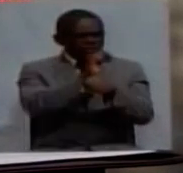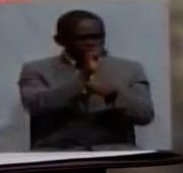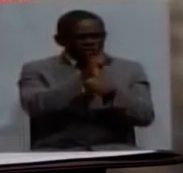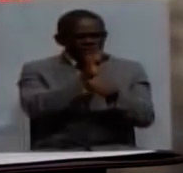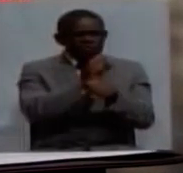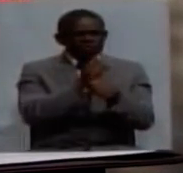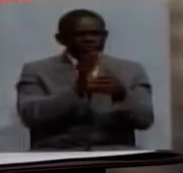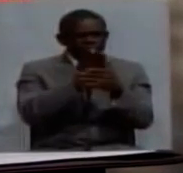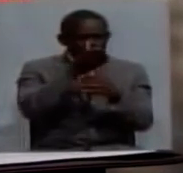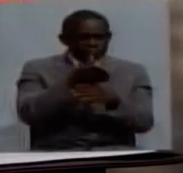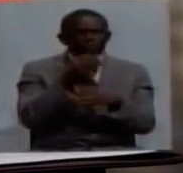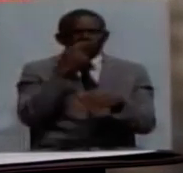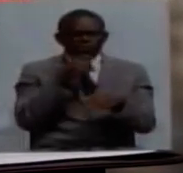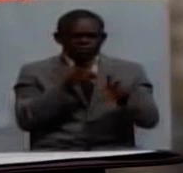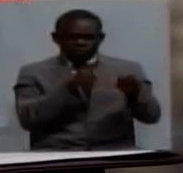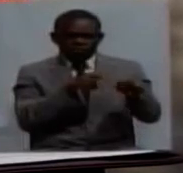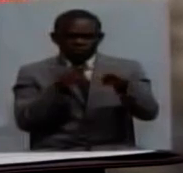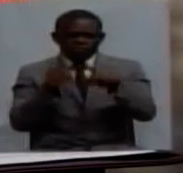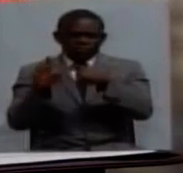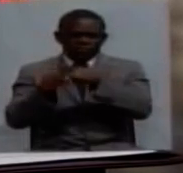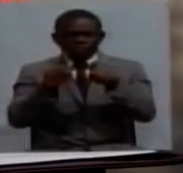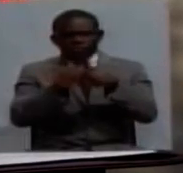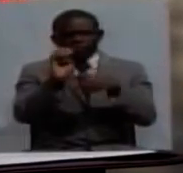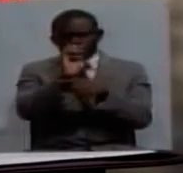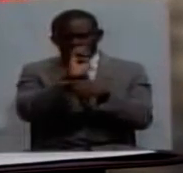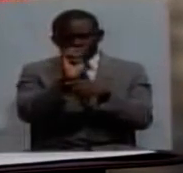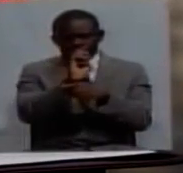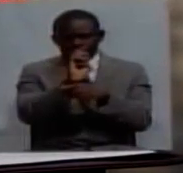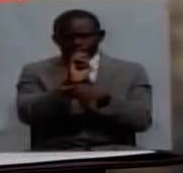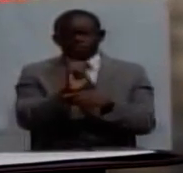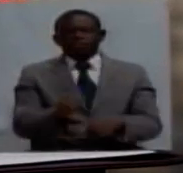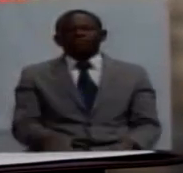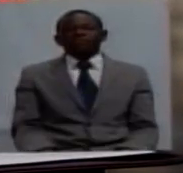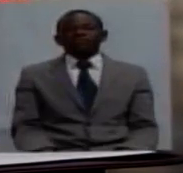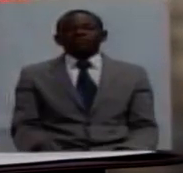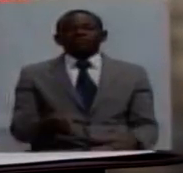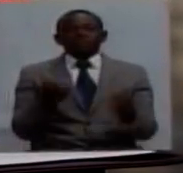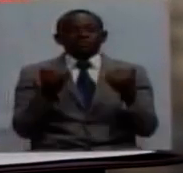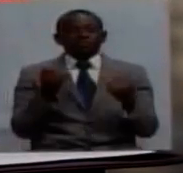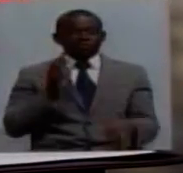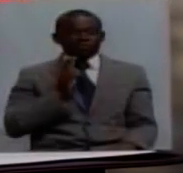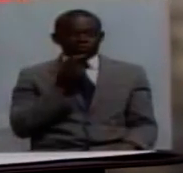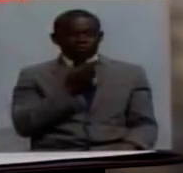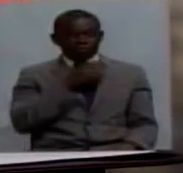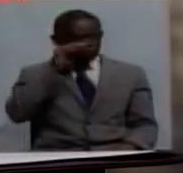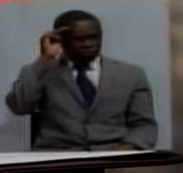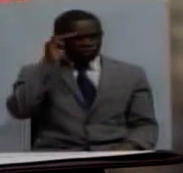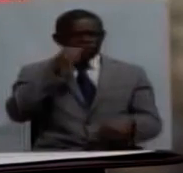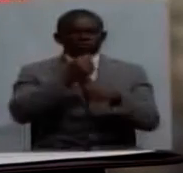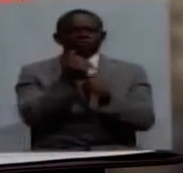this division, we are actually designing the 7th National Development Plan, and at the same